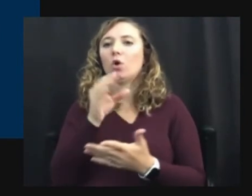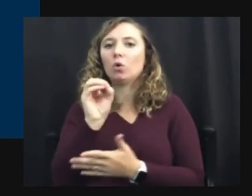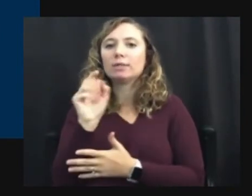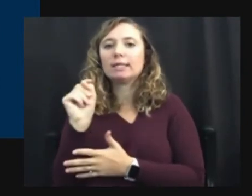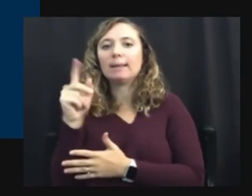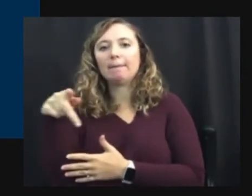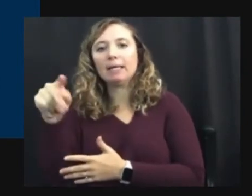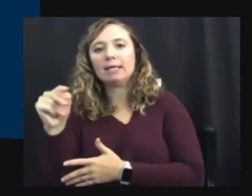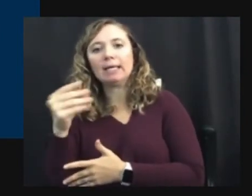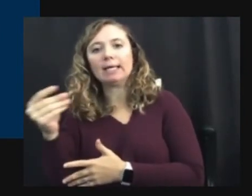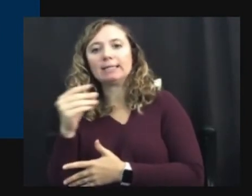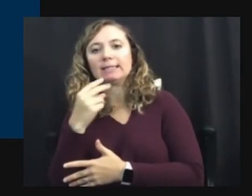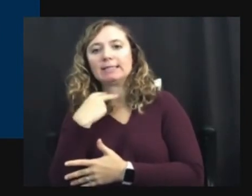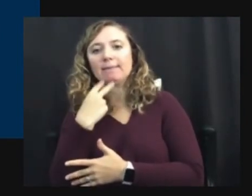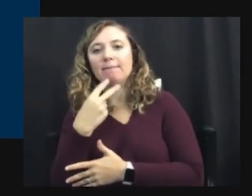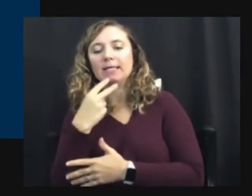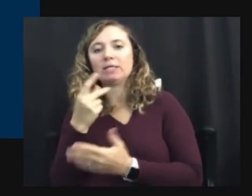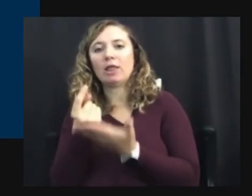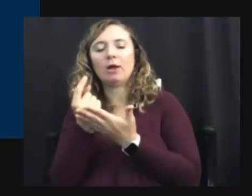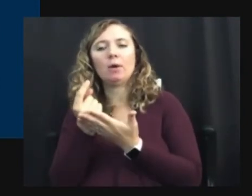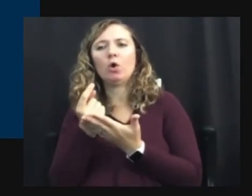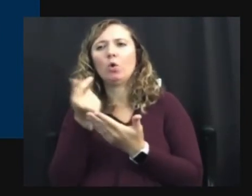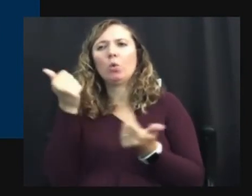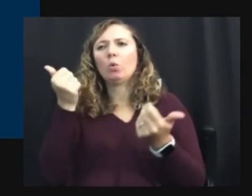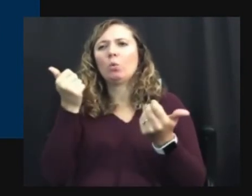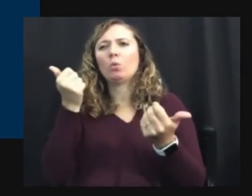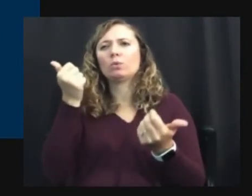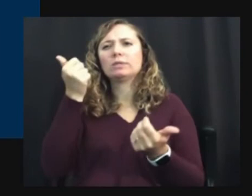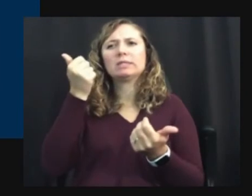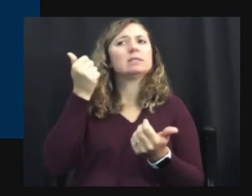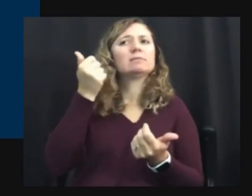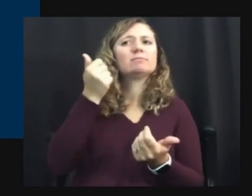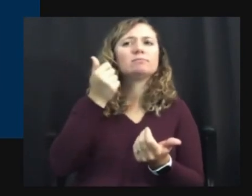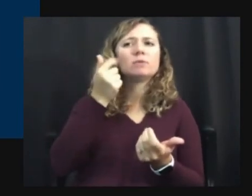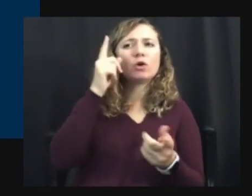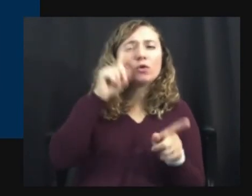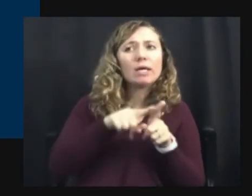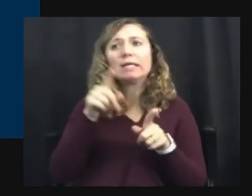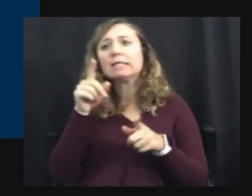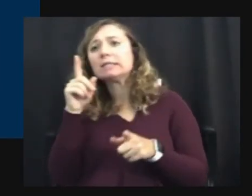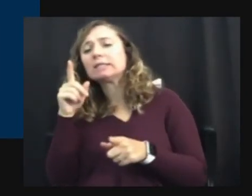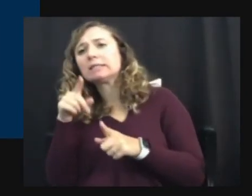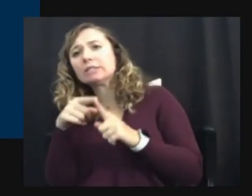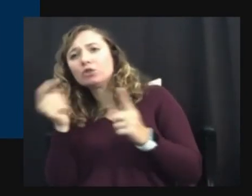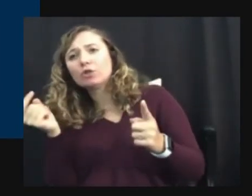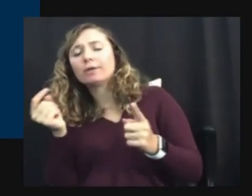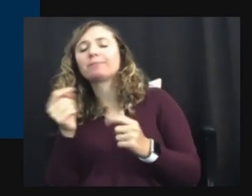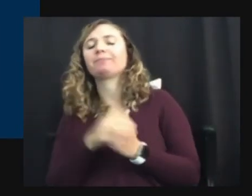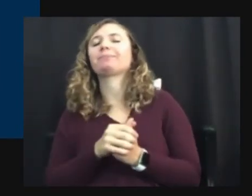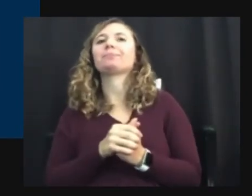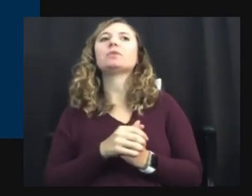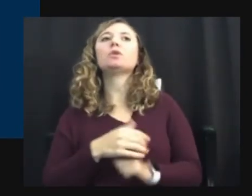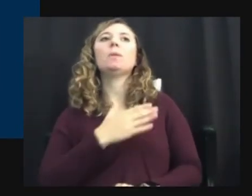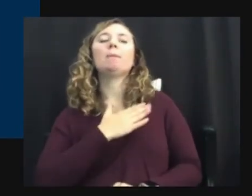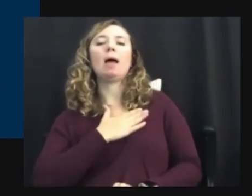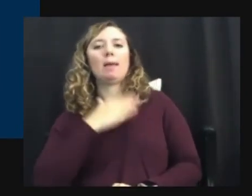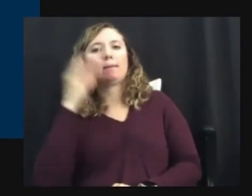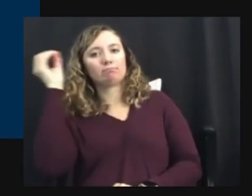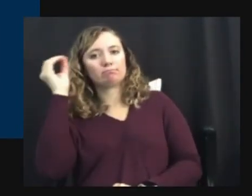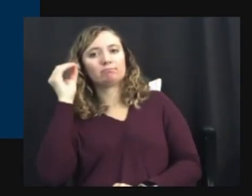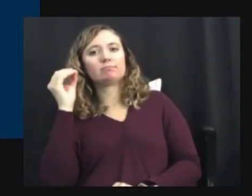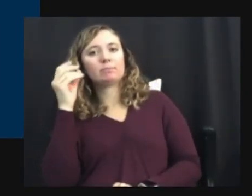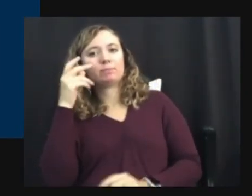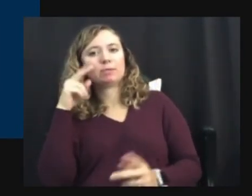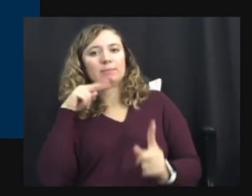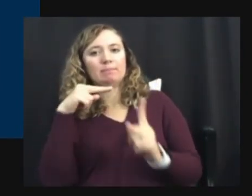agree or disagree with that? And in my perspective, when I'm evaluating whether a therapy